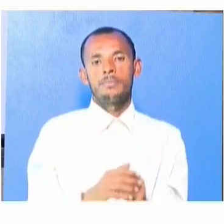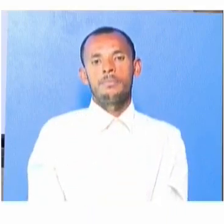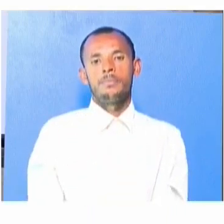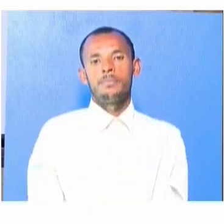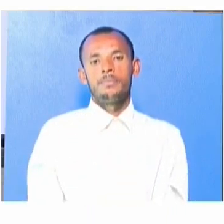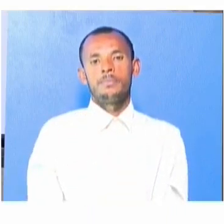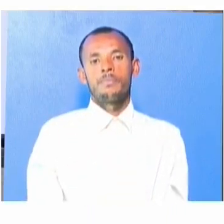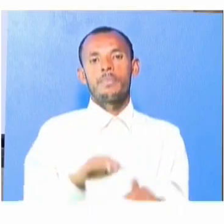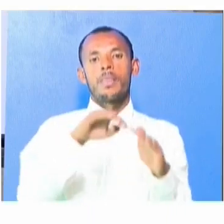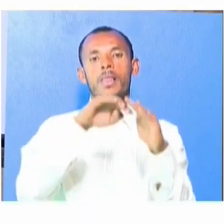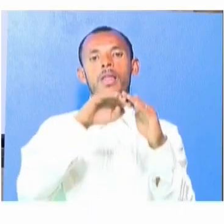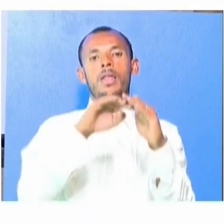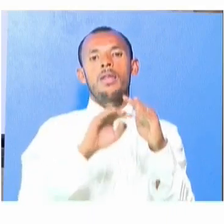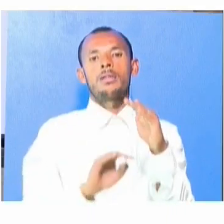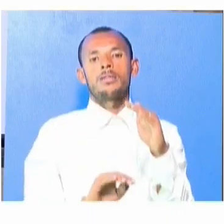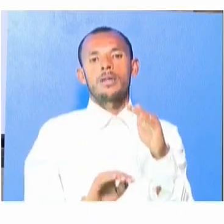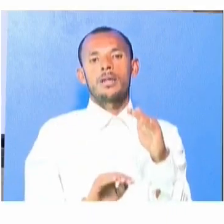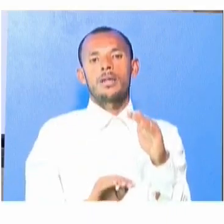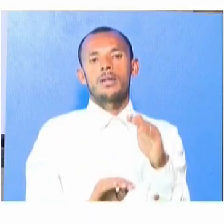less